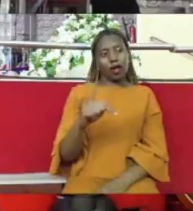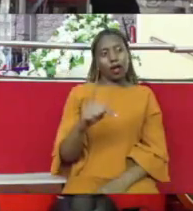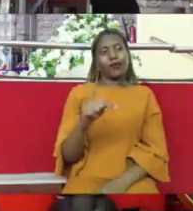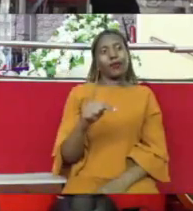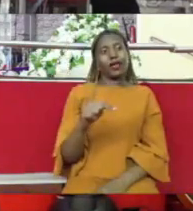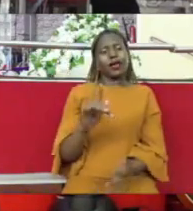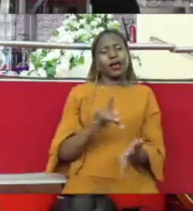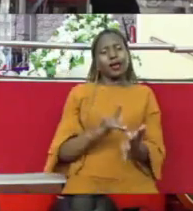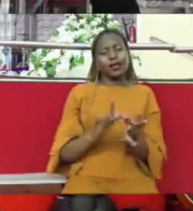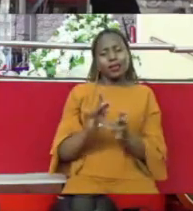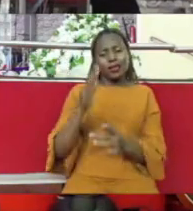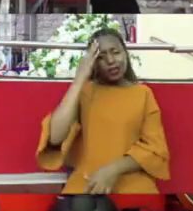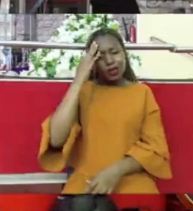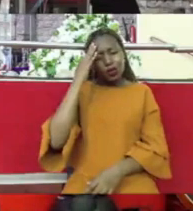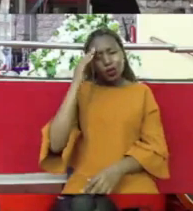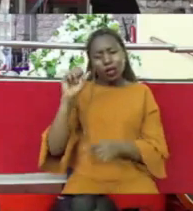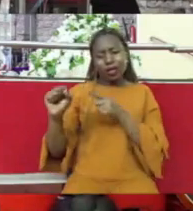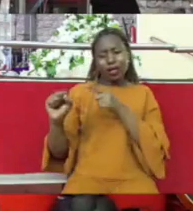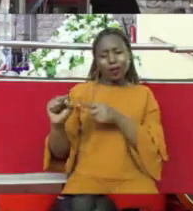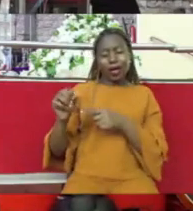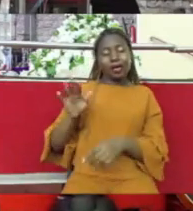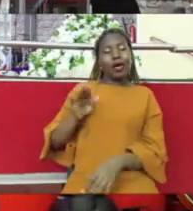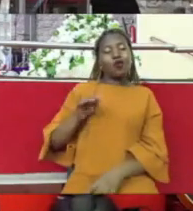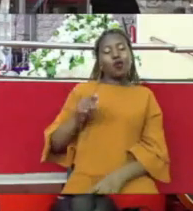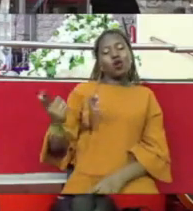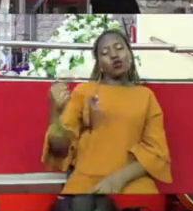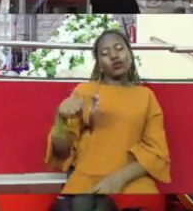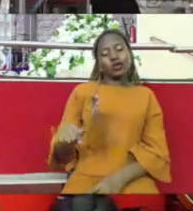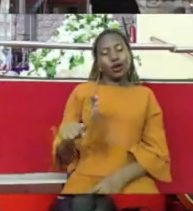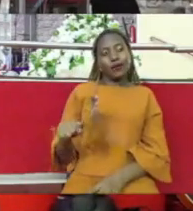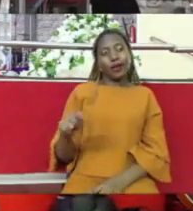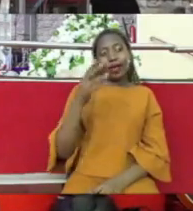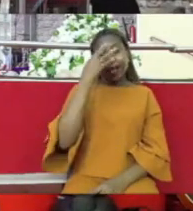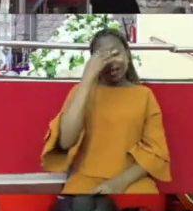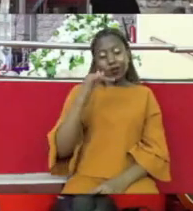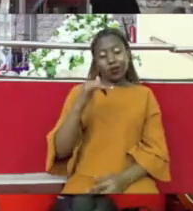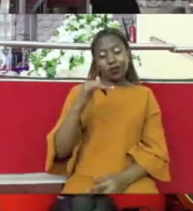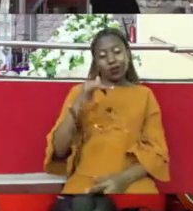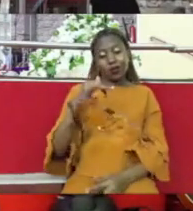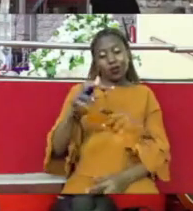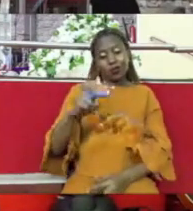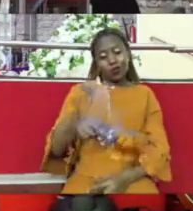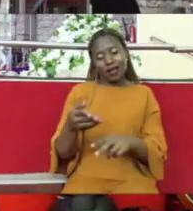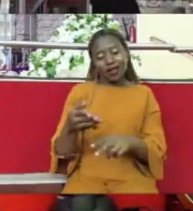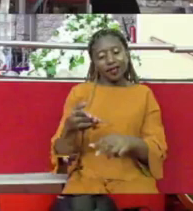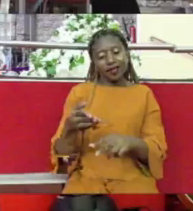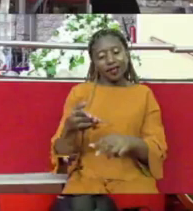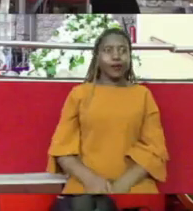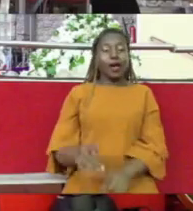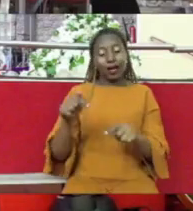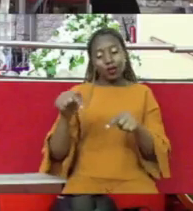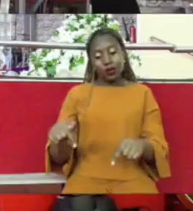woman was coming. Alikuwa anajua kwamba yule mwanamke Msamaria atakuja. And that's why he sat there. Ndio sababu aliketi hapo. Today he came into this sanctuary.